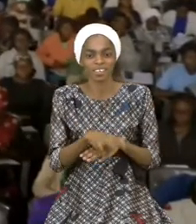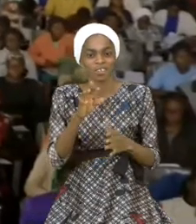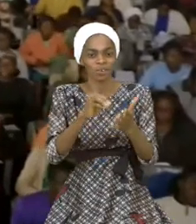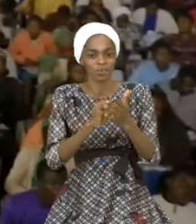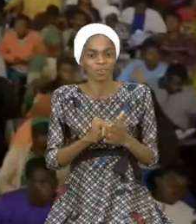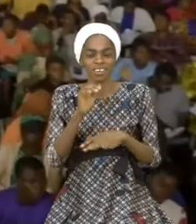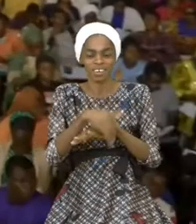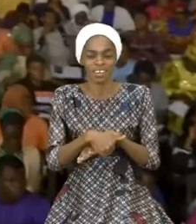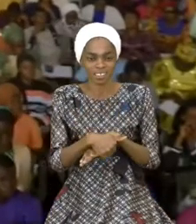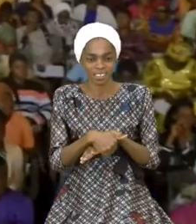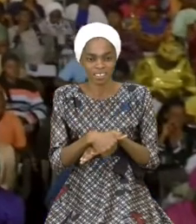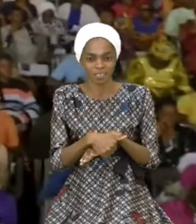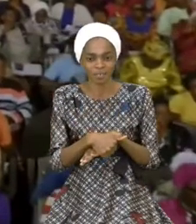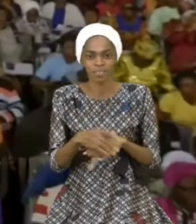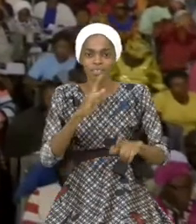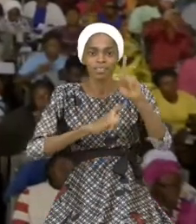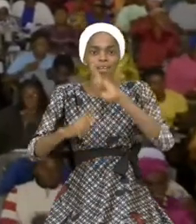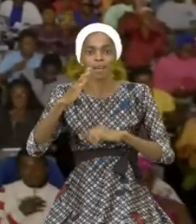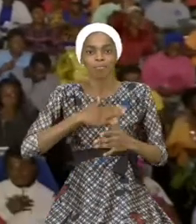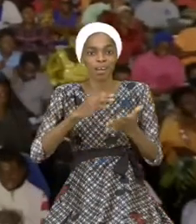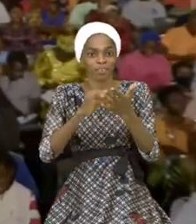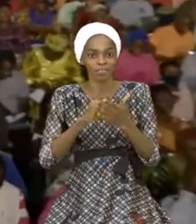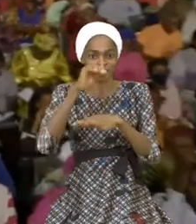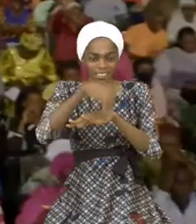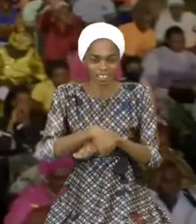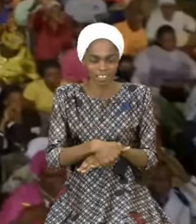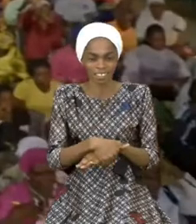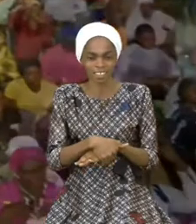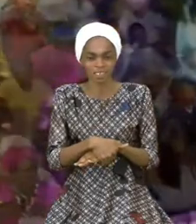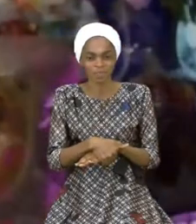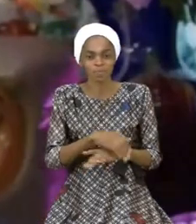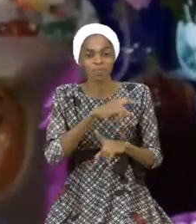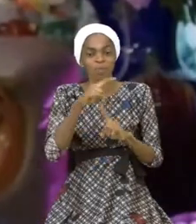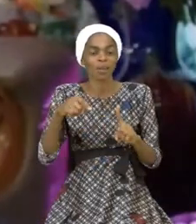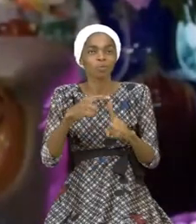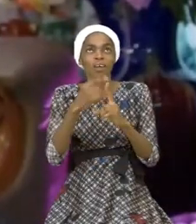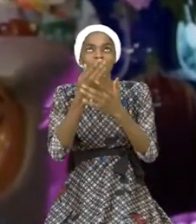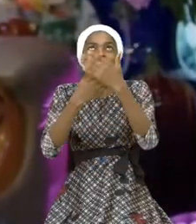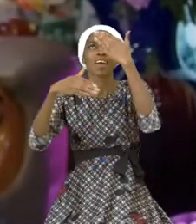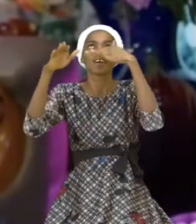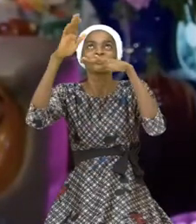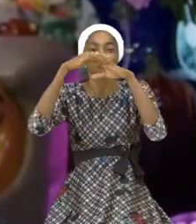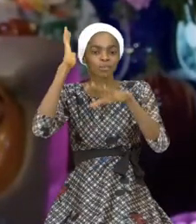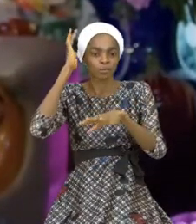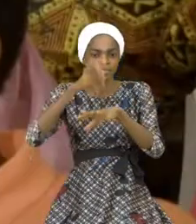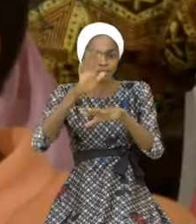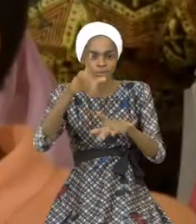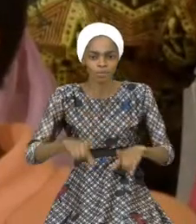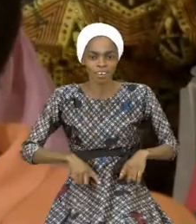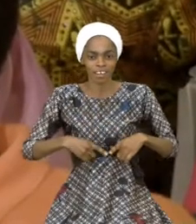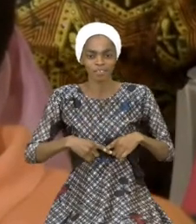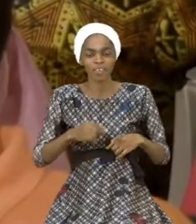night. Say, my own night. When heaven will touch your life.